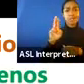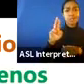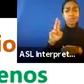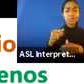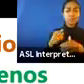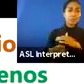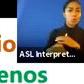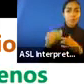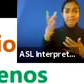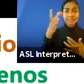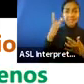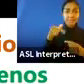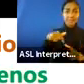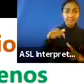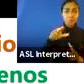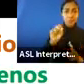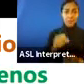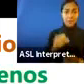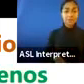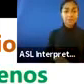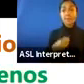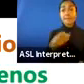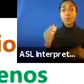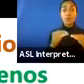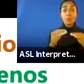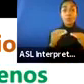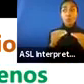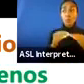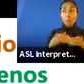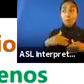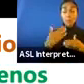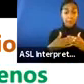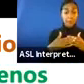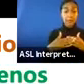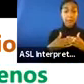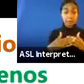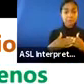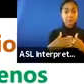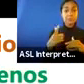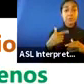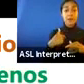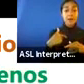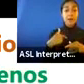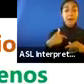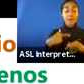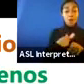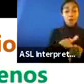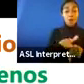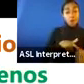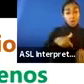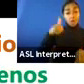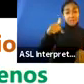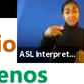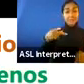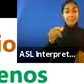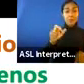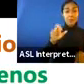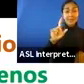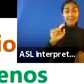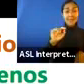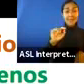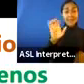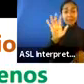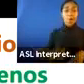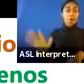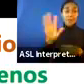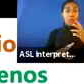Couple more. Next one. I'm the longest parasite in the world, stretching 130 feet. I have